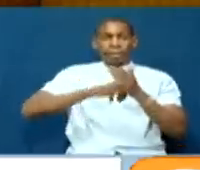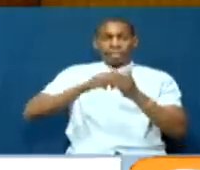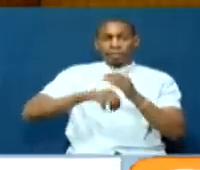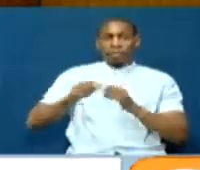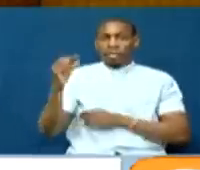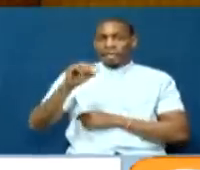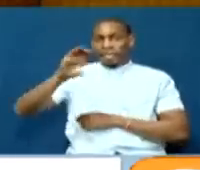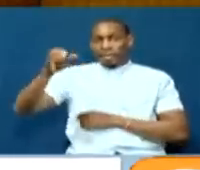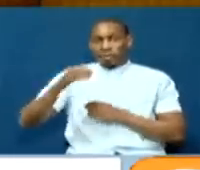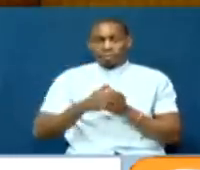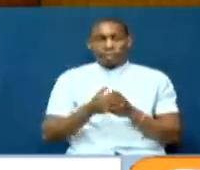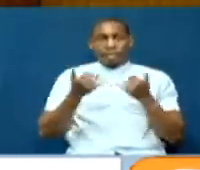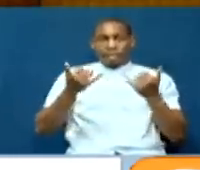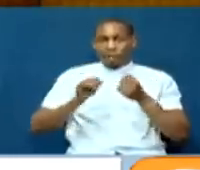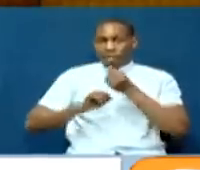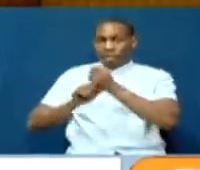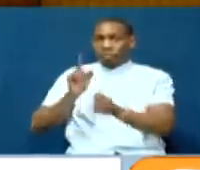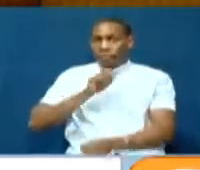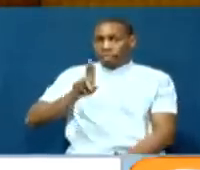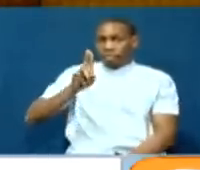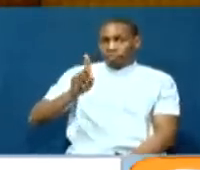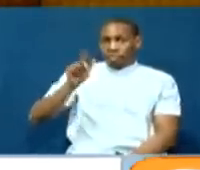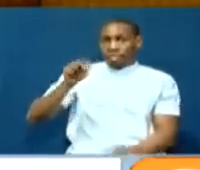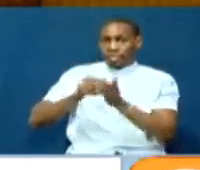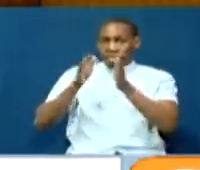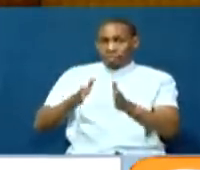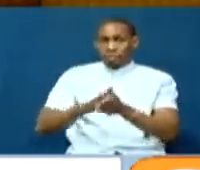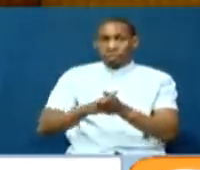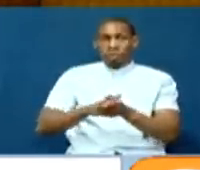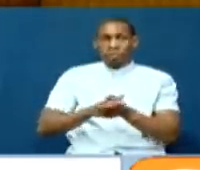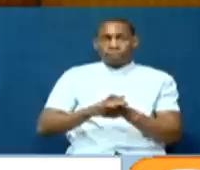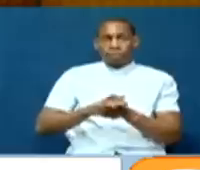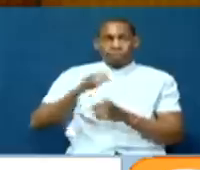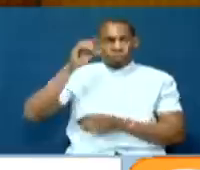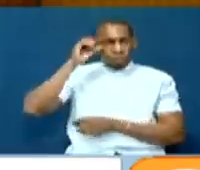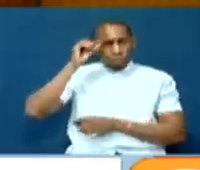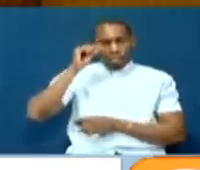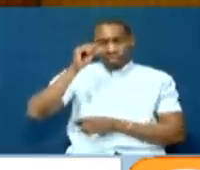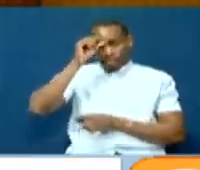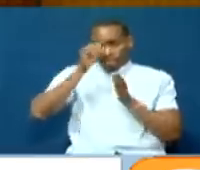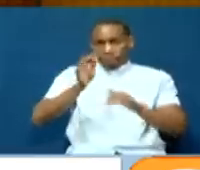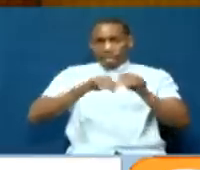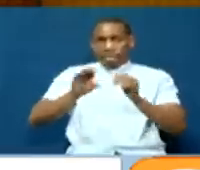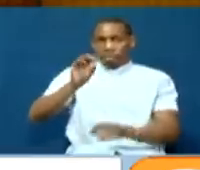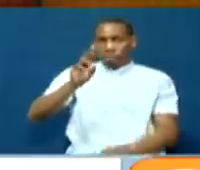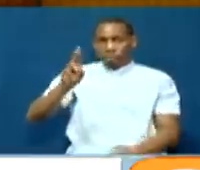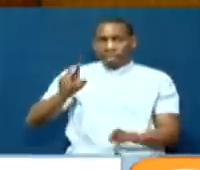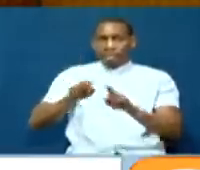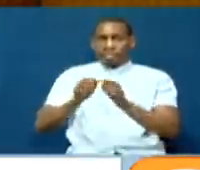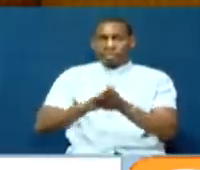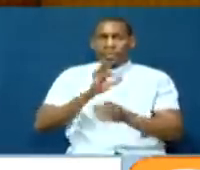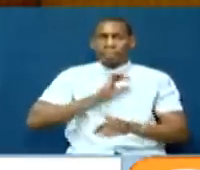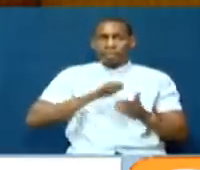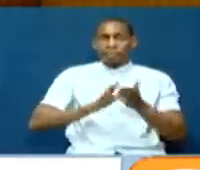and Garissa counties, will back the UDA candidate in the Mombasa governor's race, Hassan Omar, and in return get